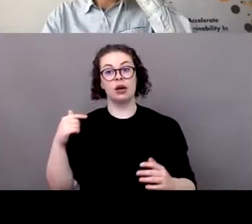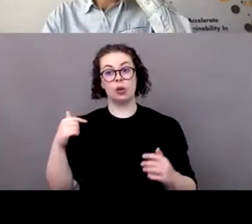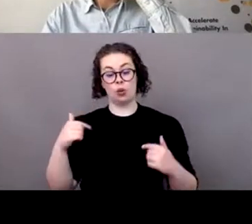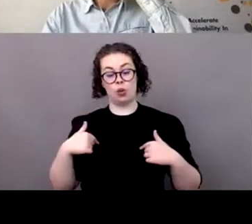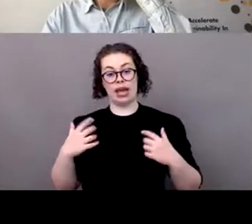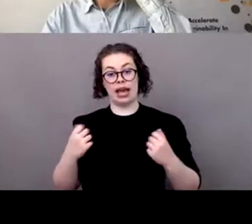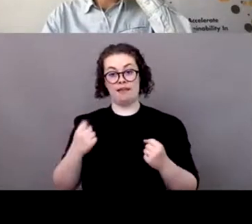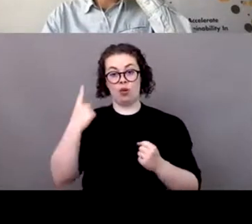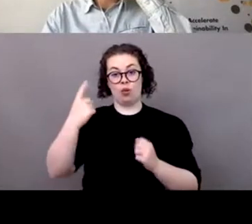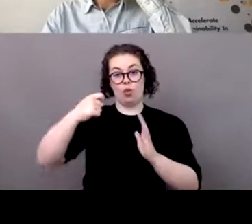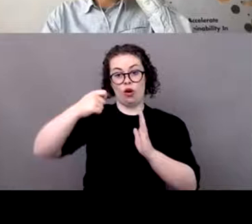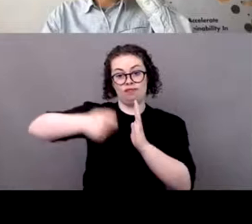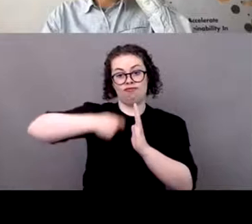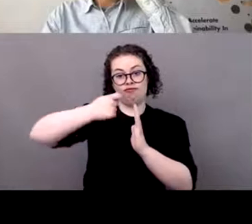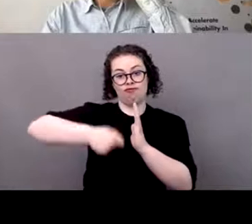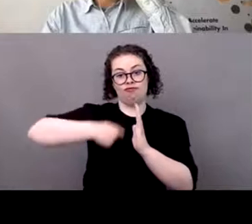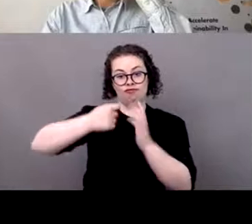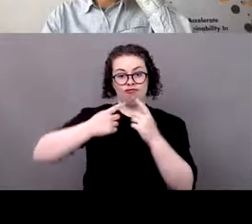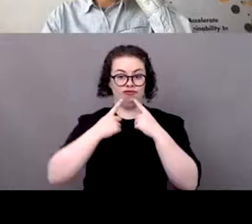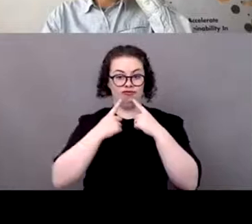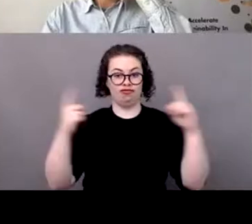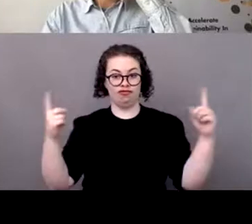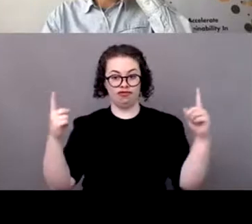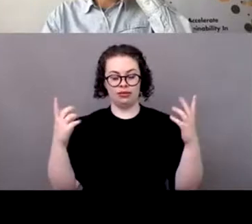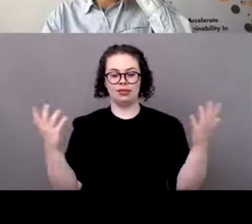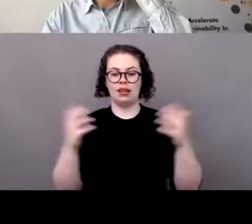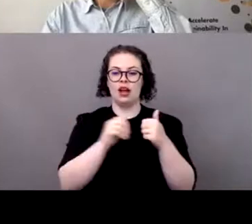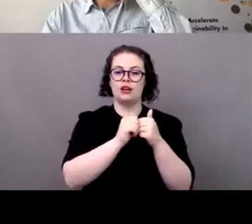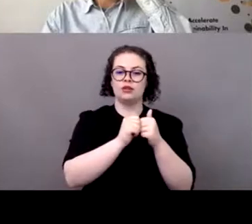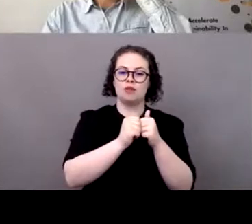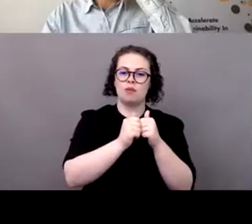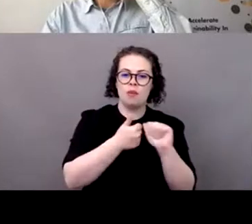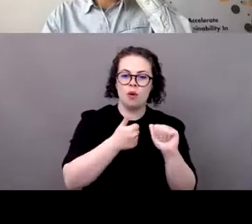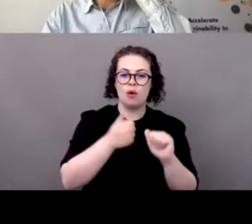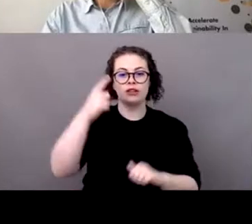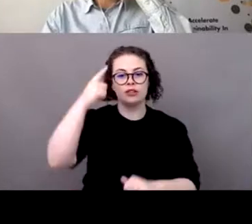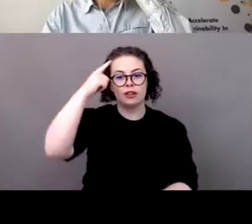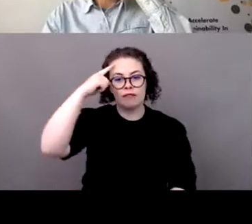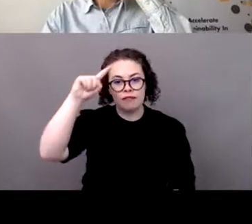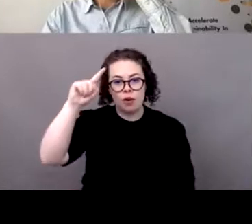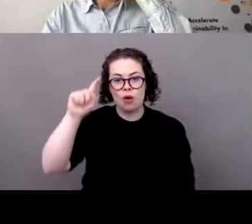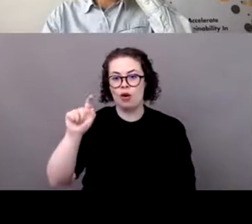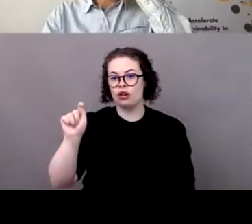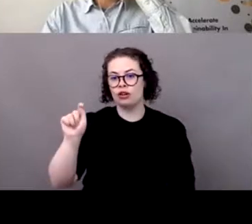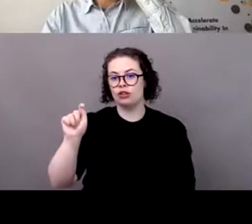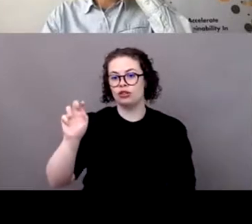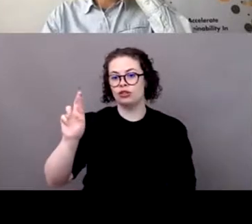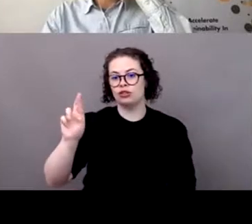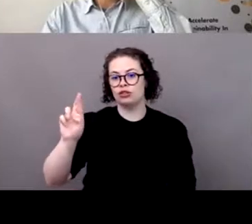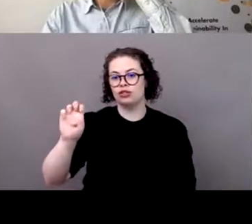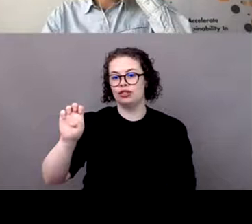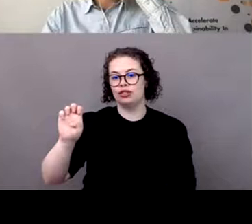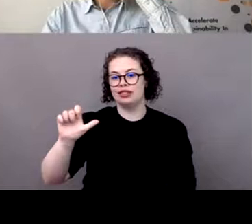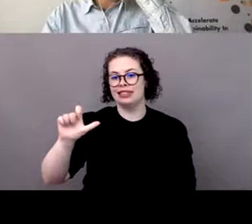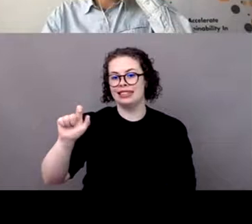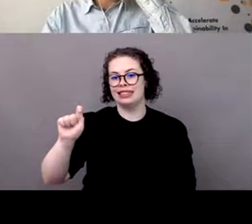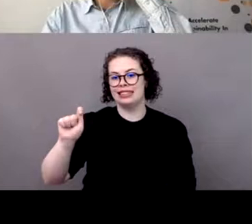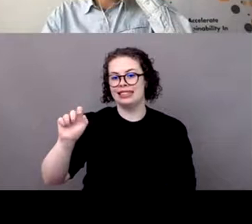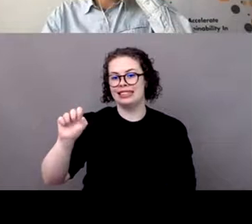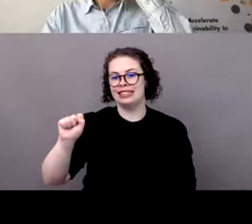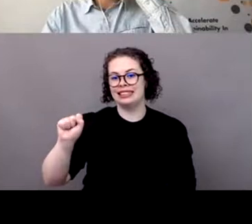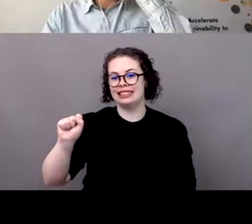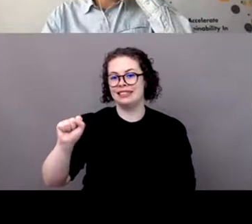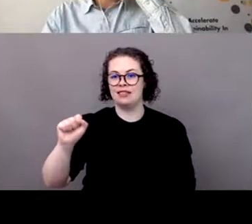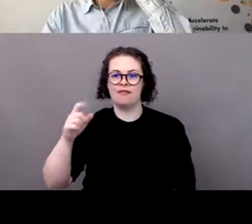call Sports for Trees. I know we are talking about offsetting in the best case, but we try to use the platforms we all